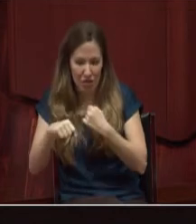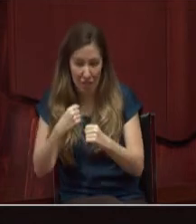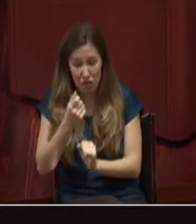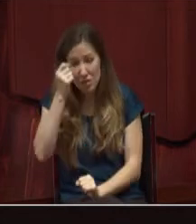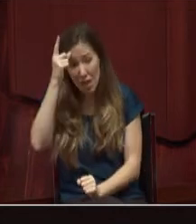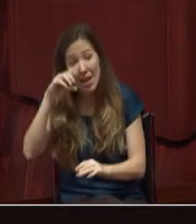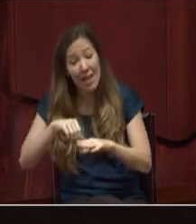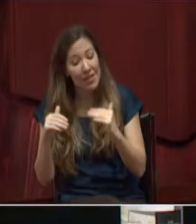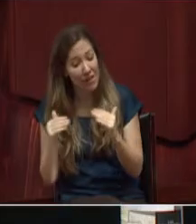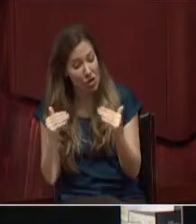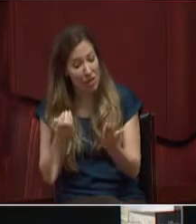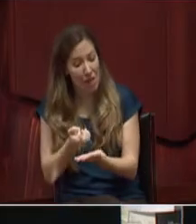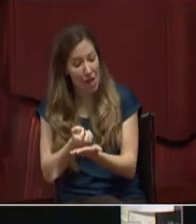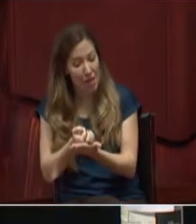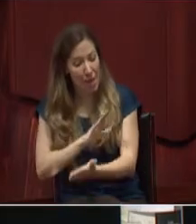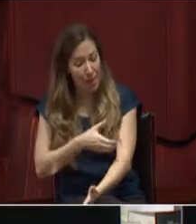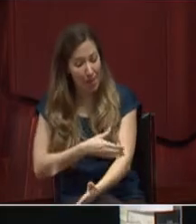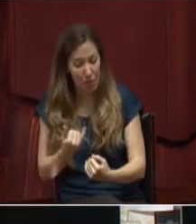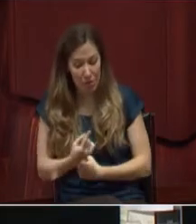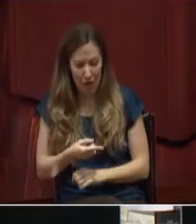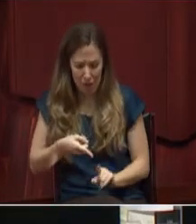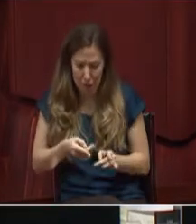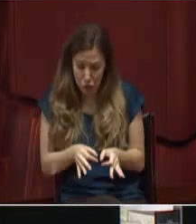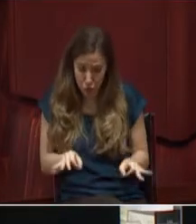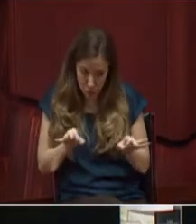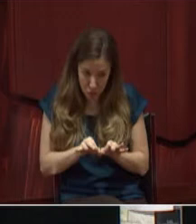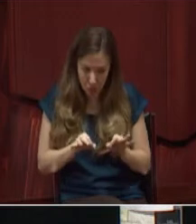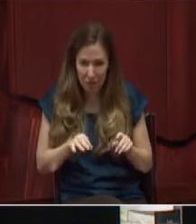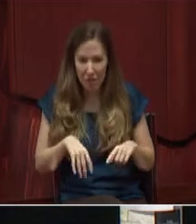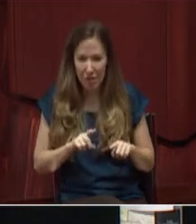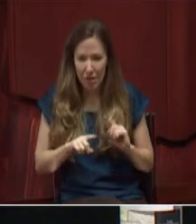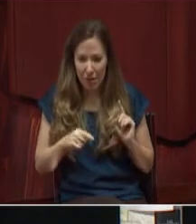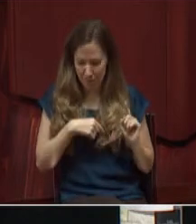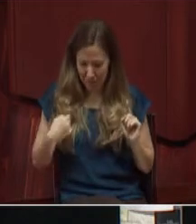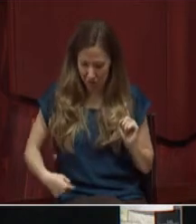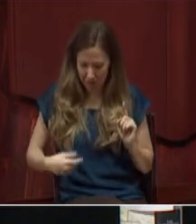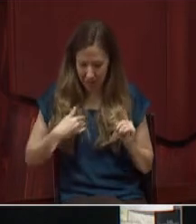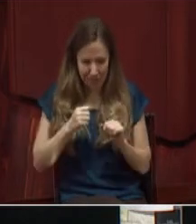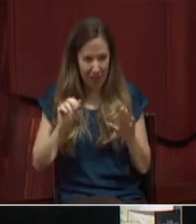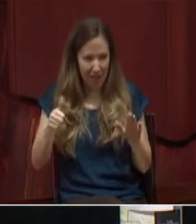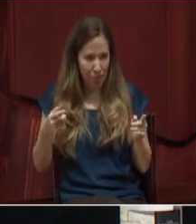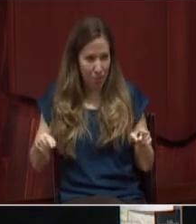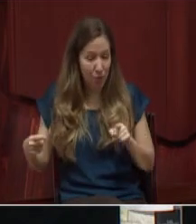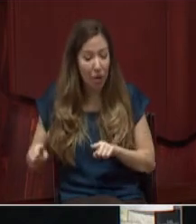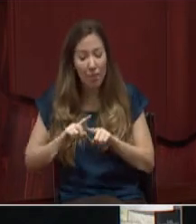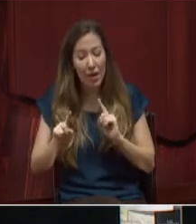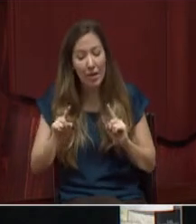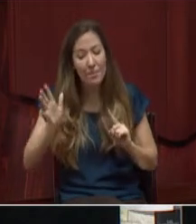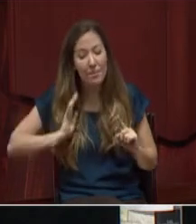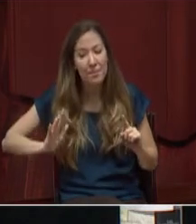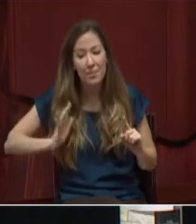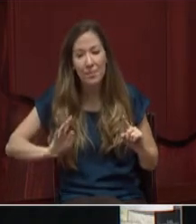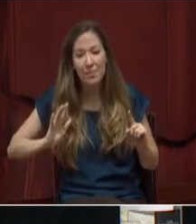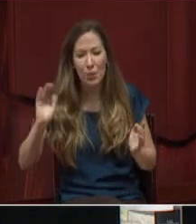fairness, economic power today is absolutely crucial. Look at China's got nothing else but that, but look at its clout. But in those days, it was less